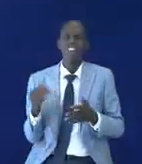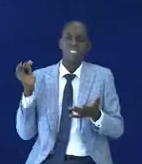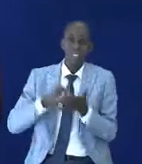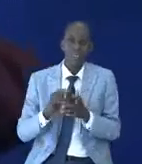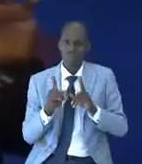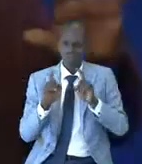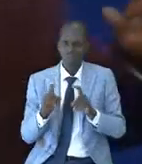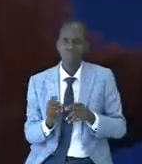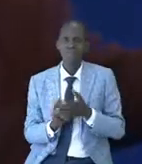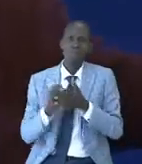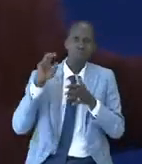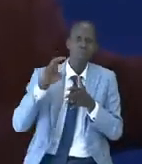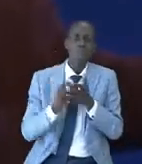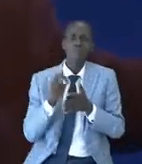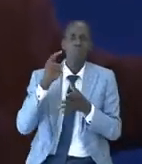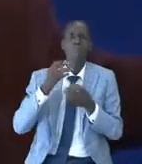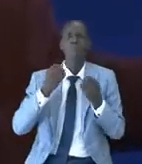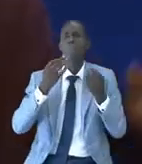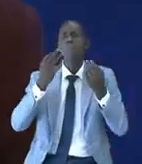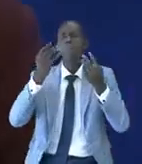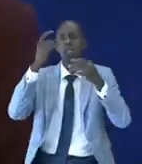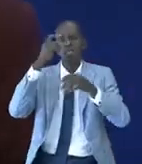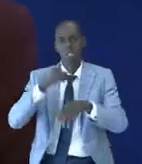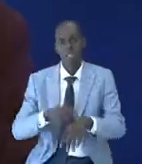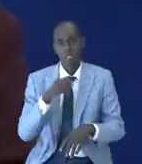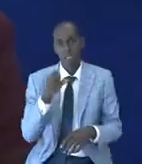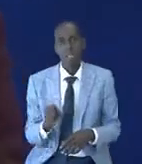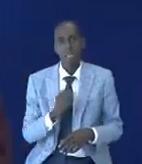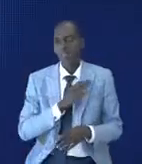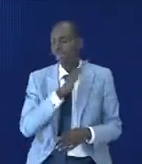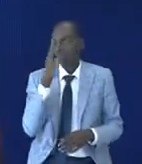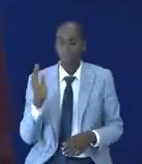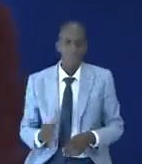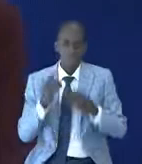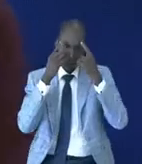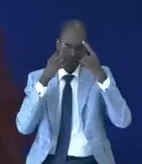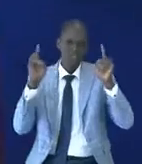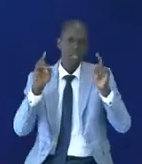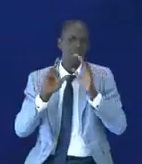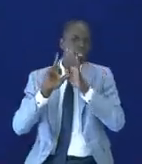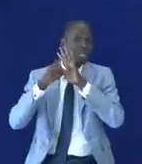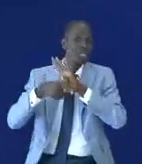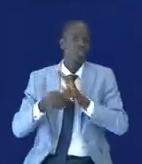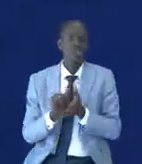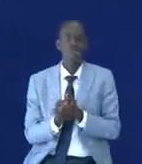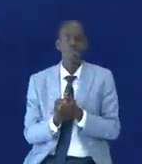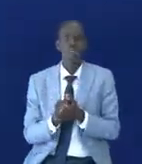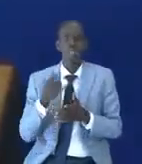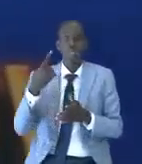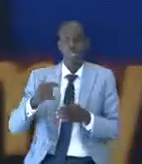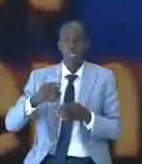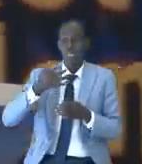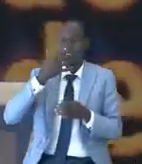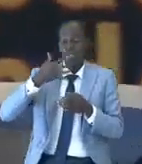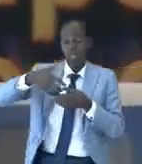Tried again and tried many times and never made it. And then later they removed the